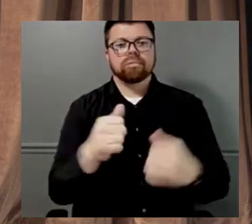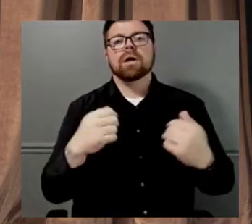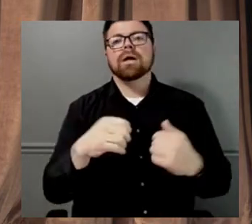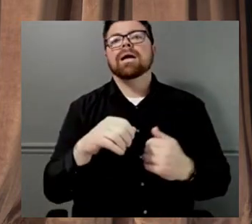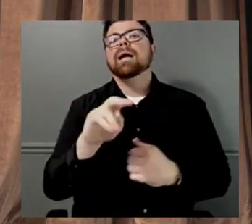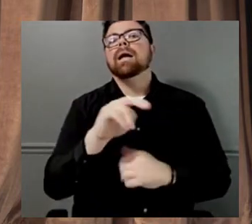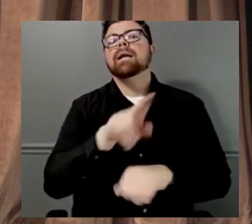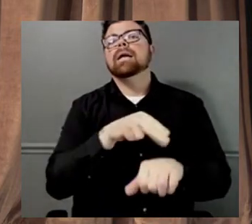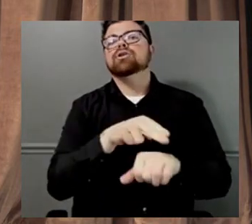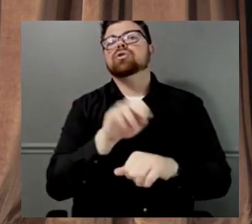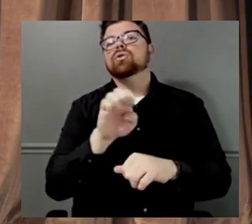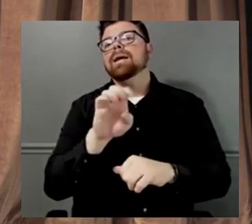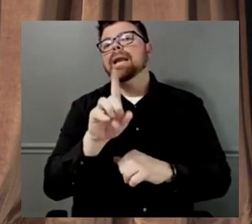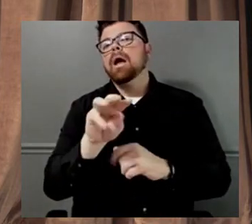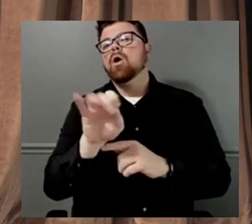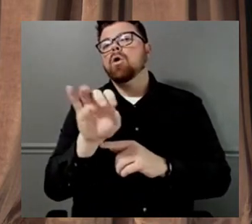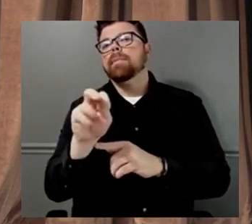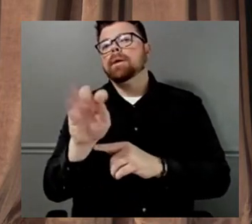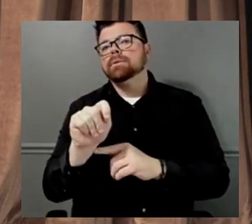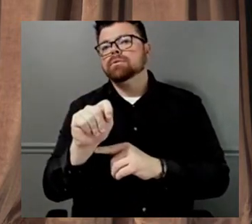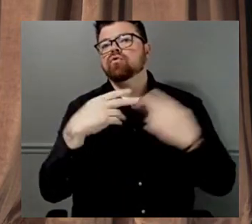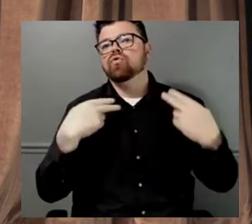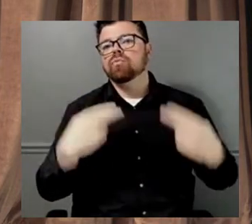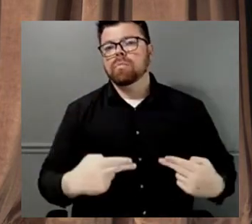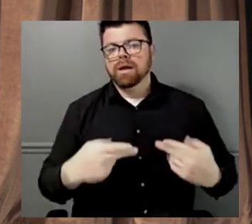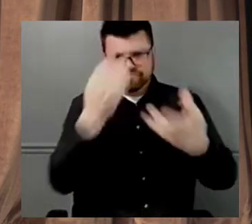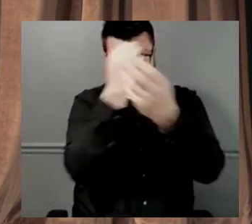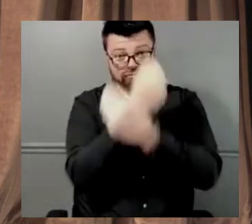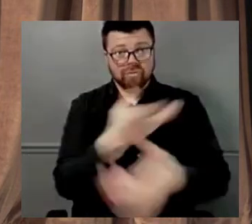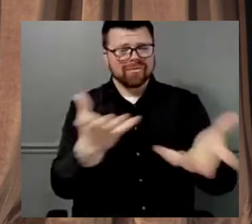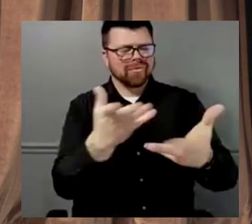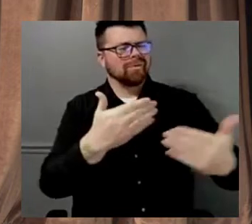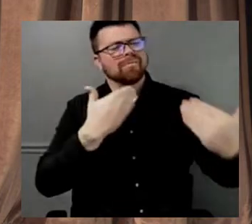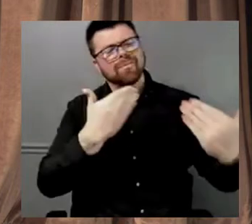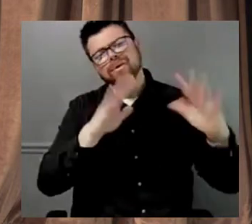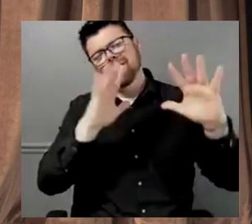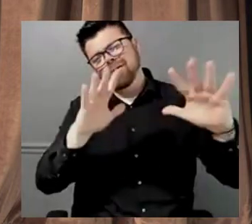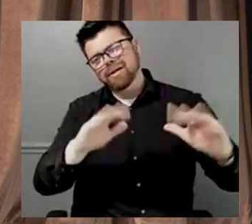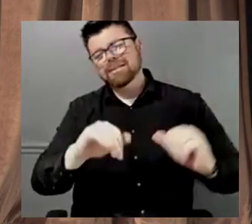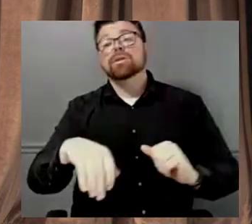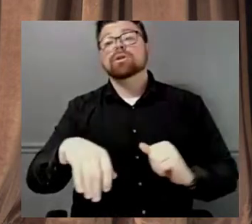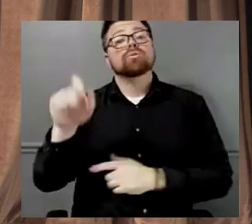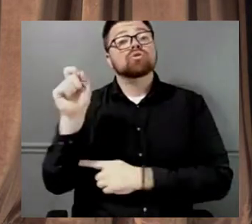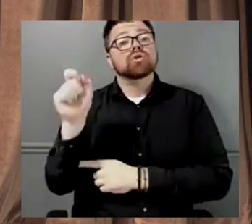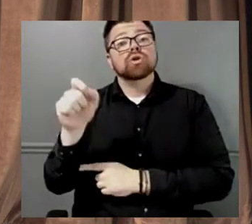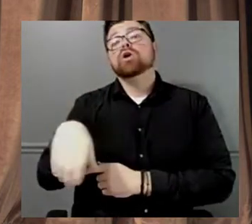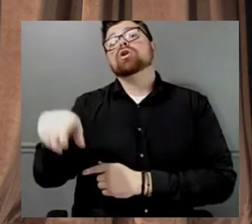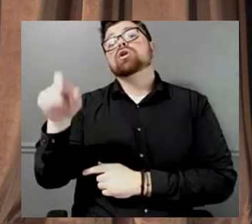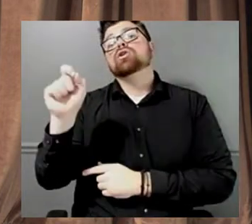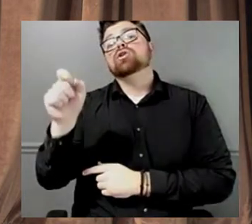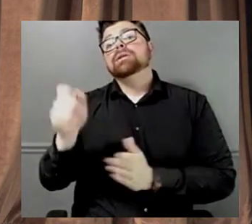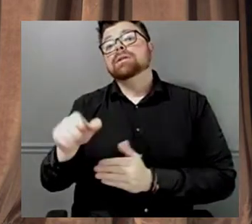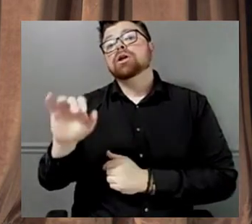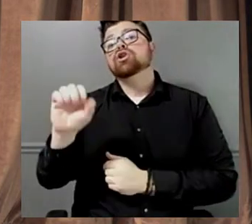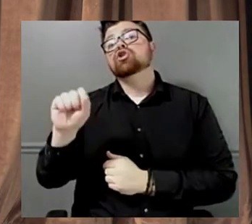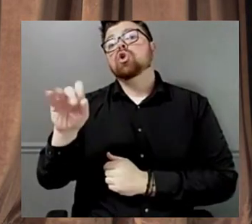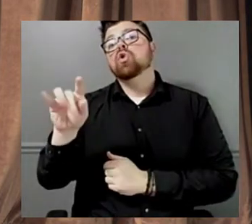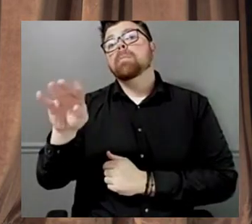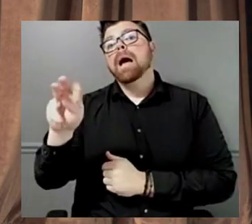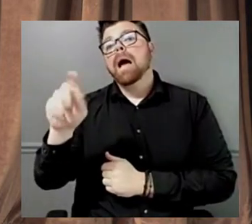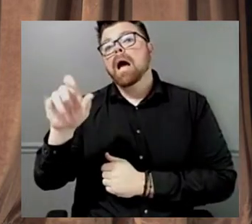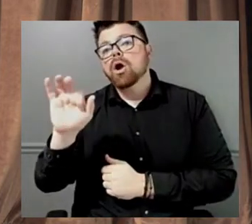want to give a huge shout out and thanks to Justice Sotomayor and Justice Barrett for their commitment to